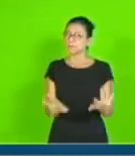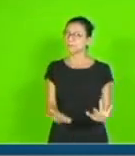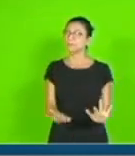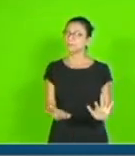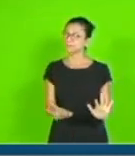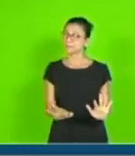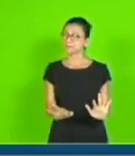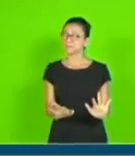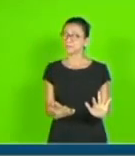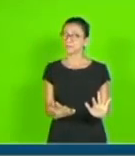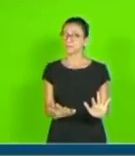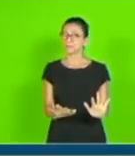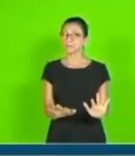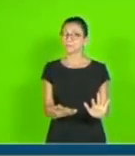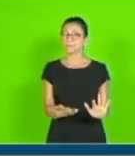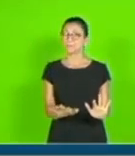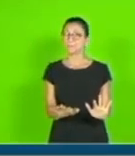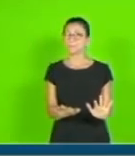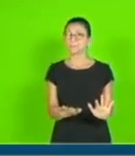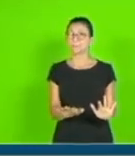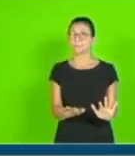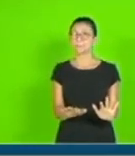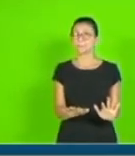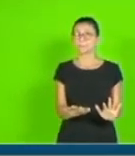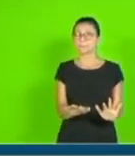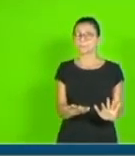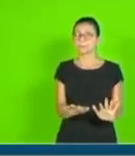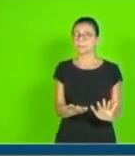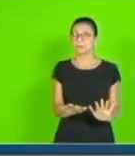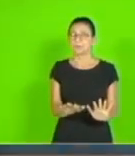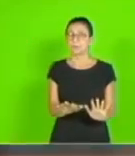don't want the invitation.